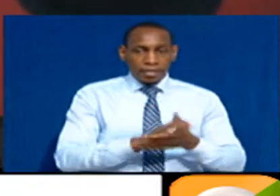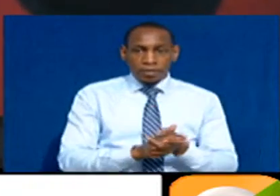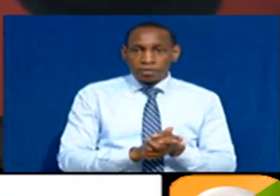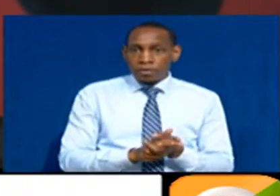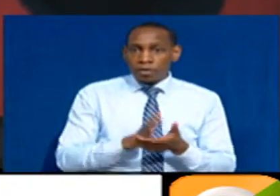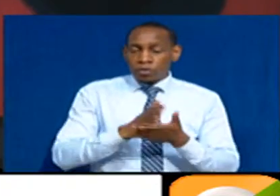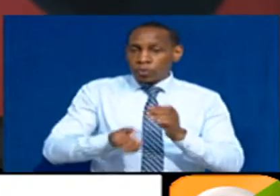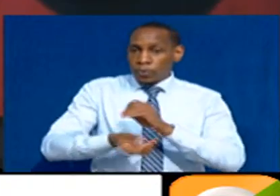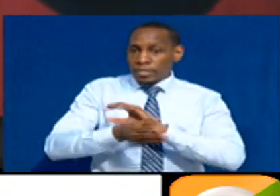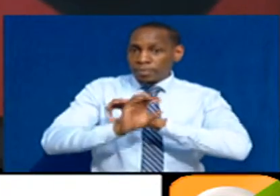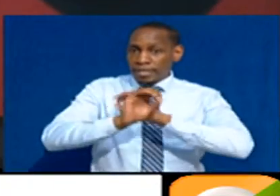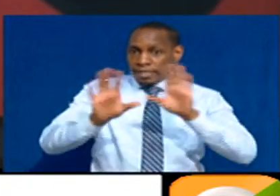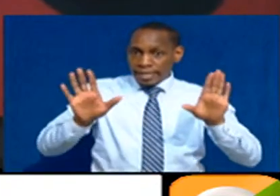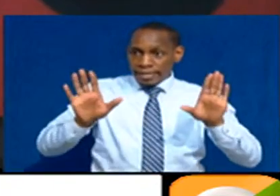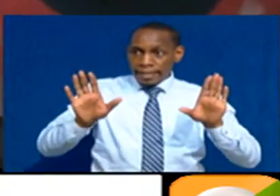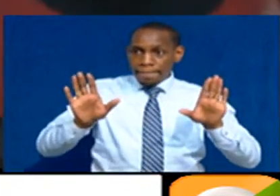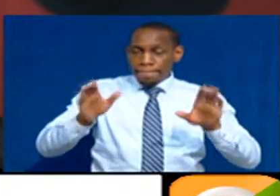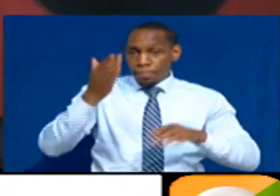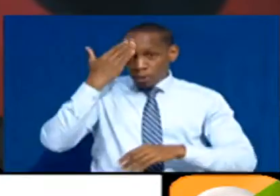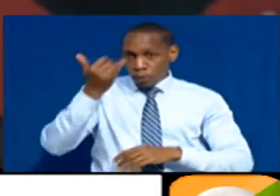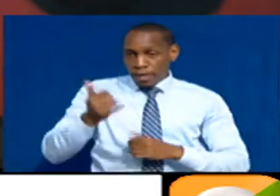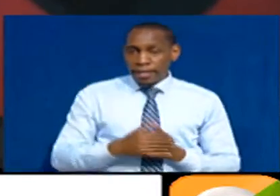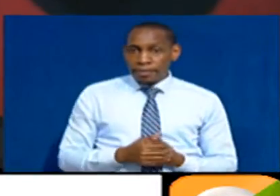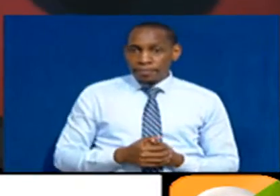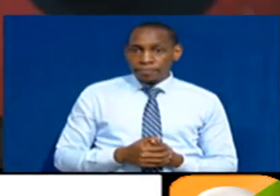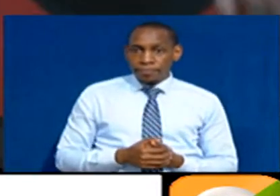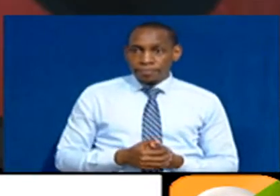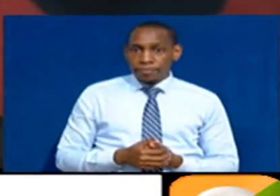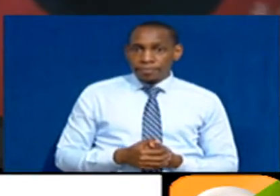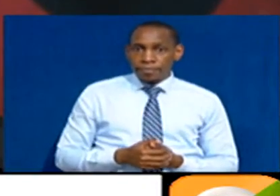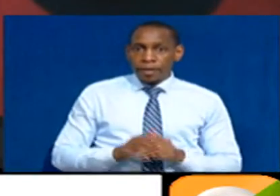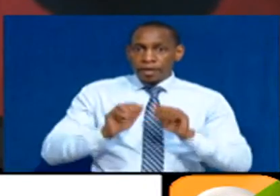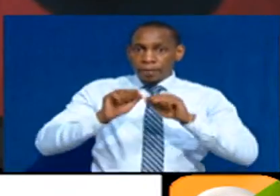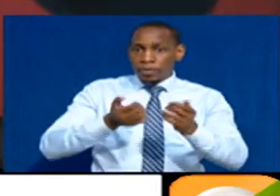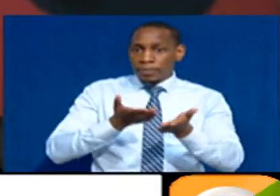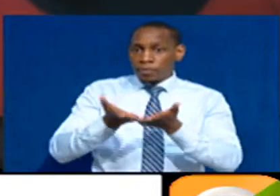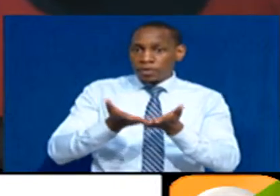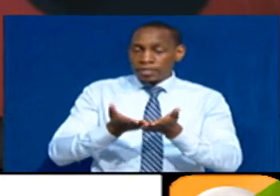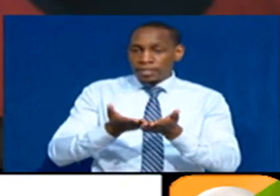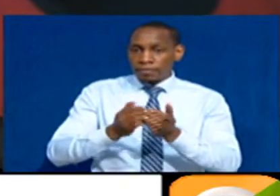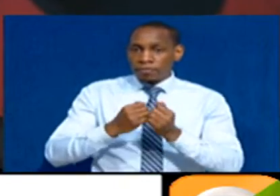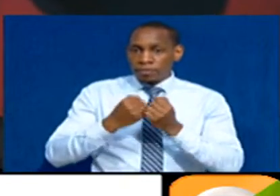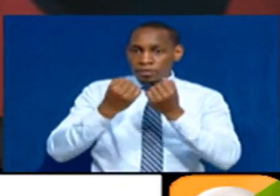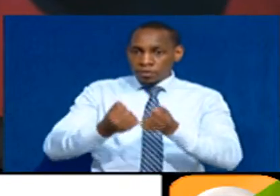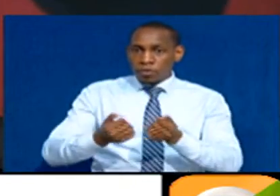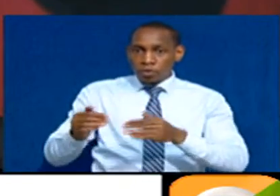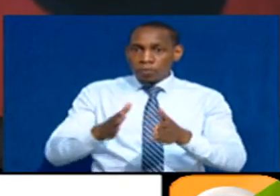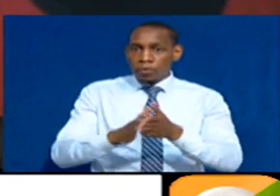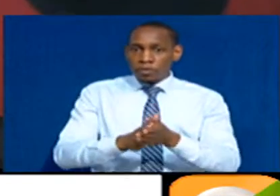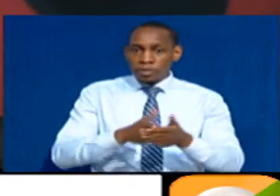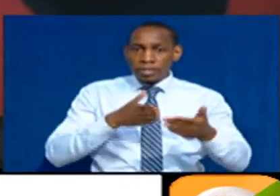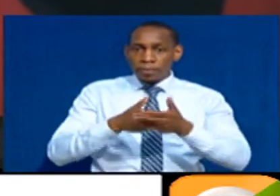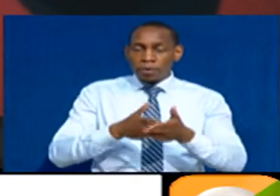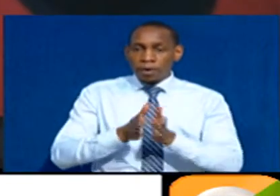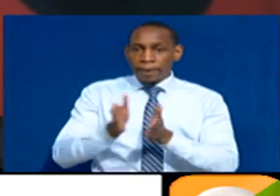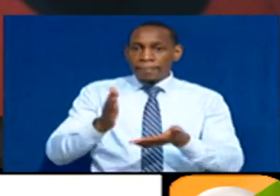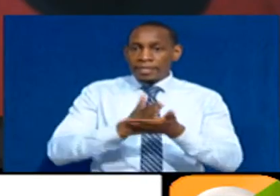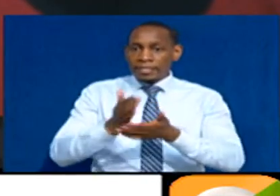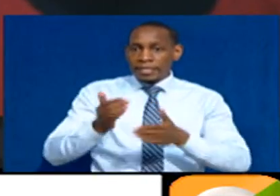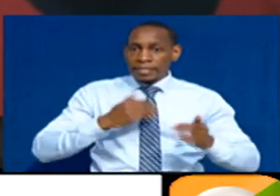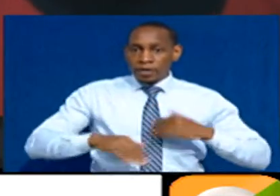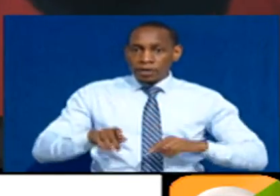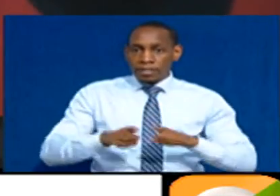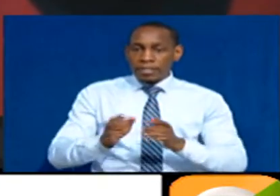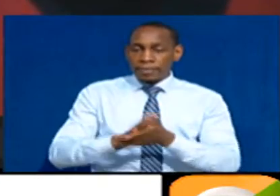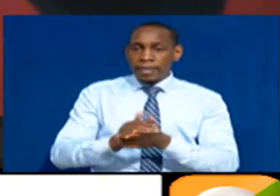be very well defined. Because it can serve as a very strong tool to fight public sector corruption and